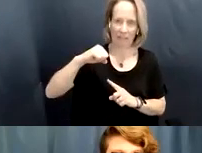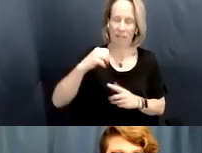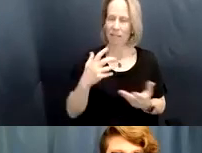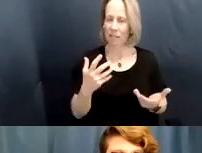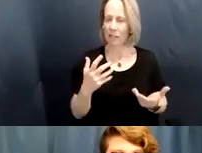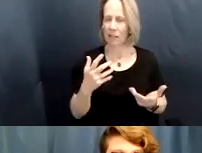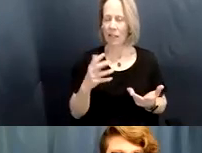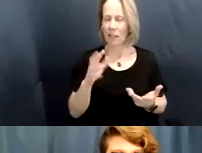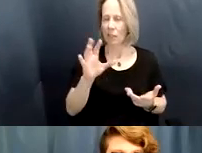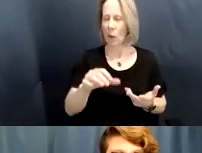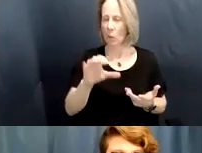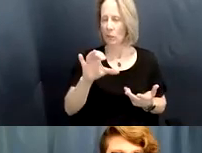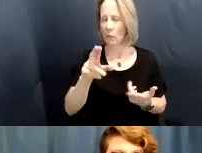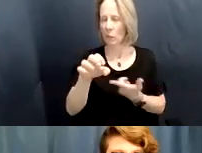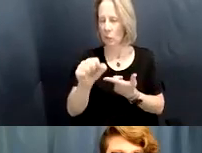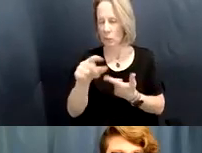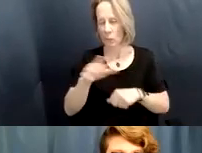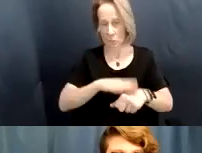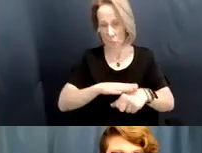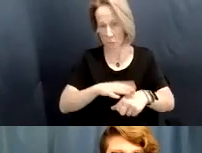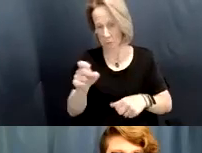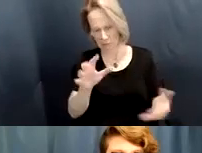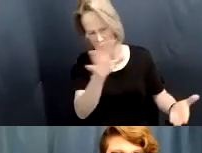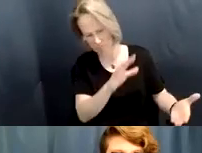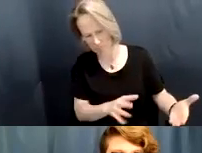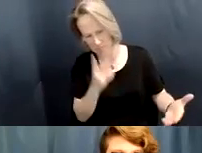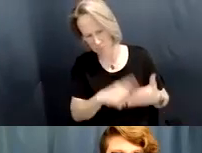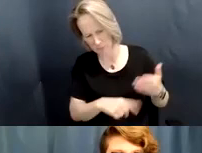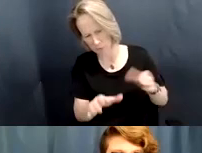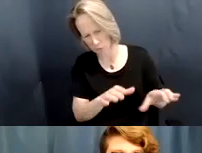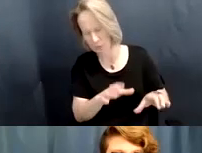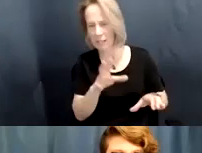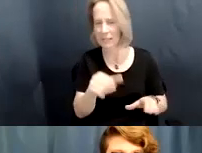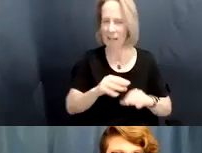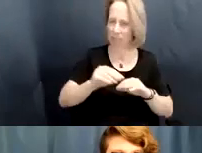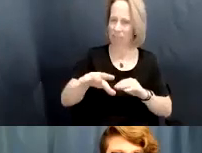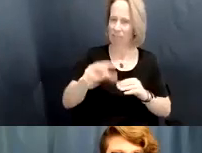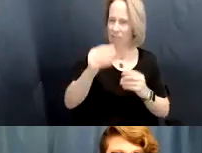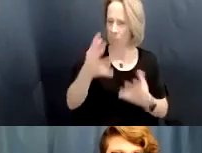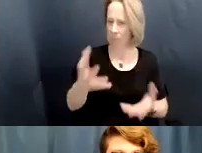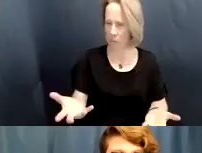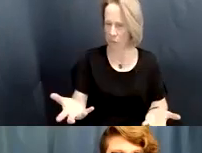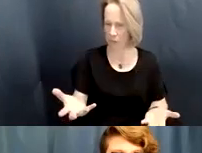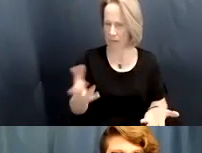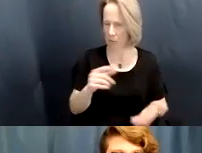cues help paint a holistic picture of what is being conveyed and what is expected in that